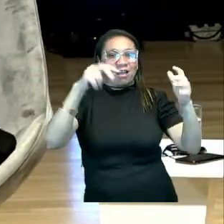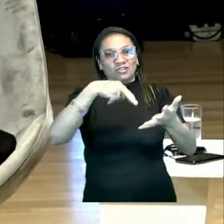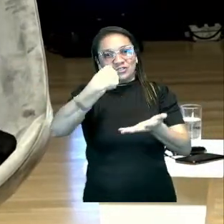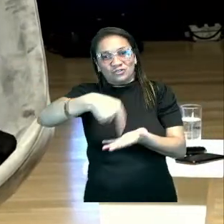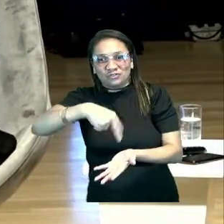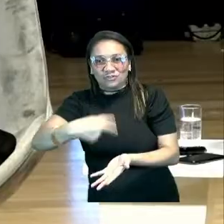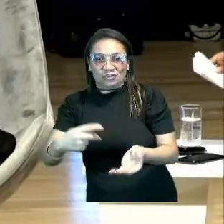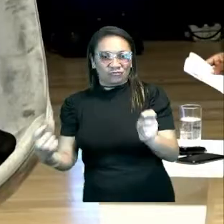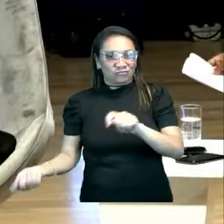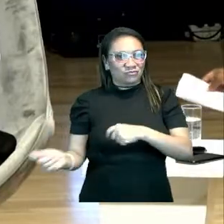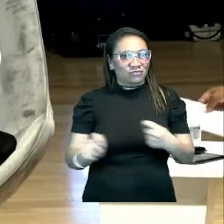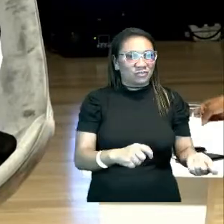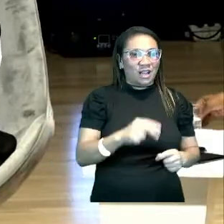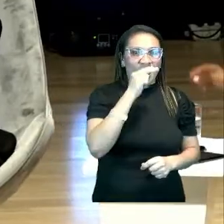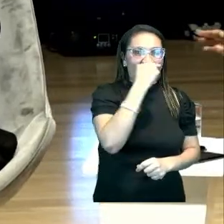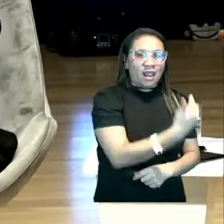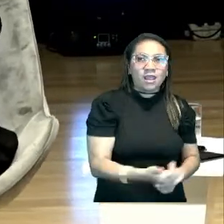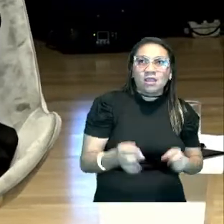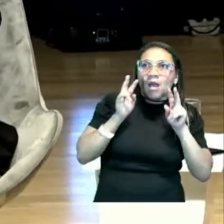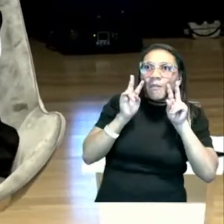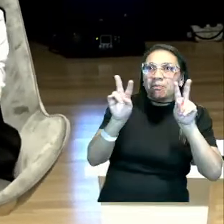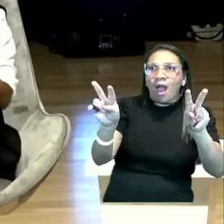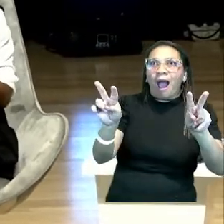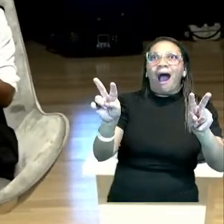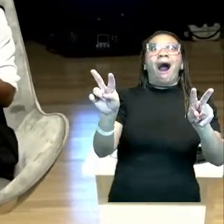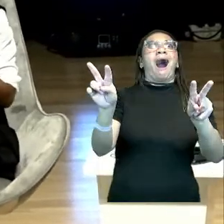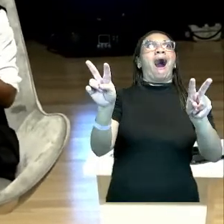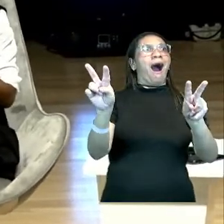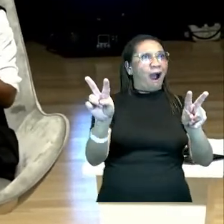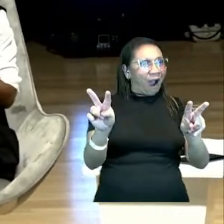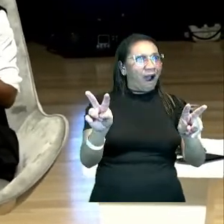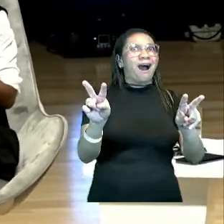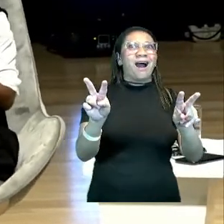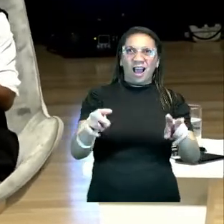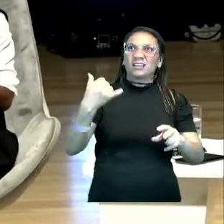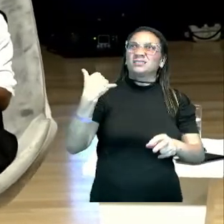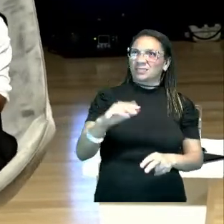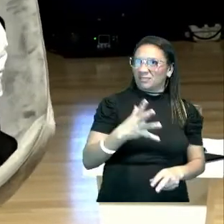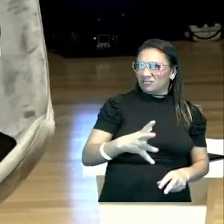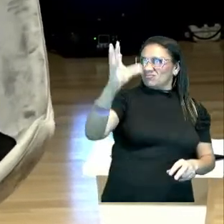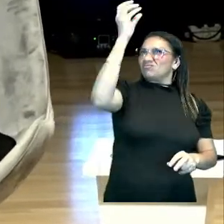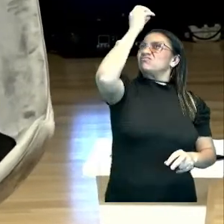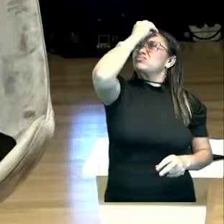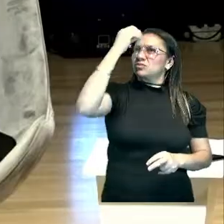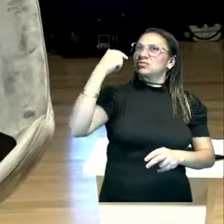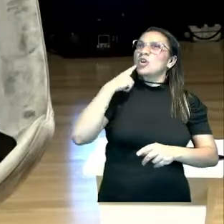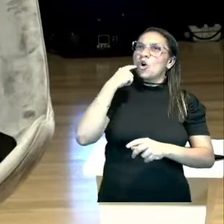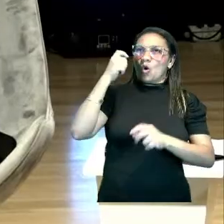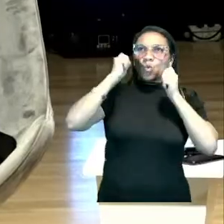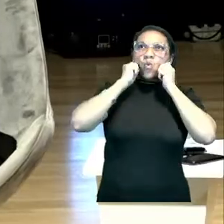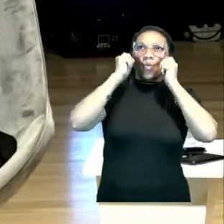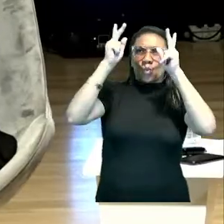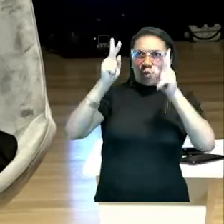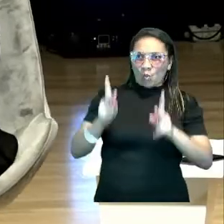to an artistic exercise through dancing so that young women can understand what a midwife is, and